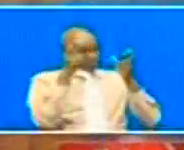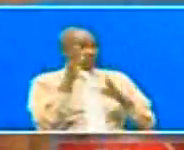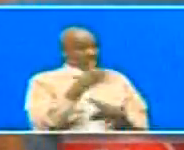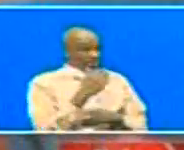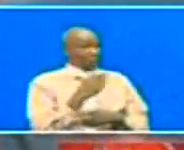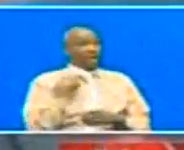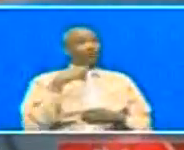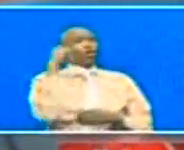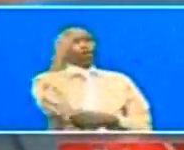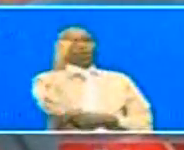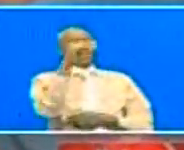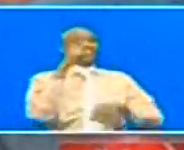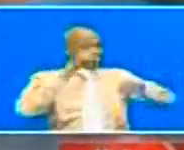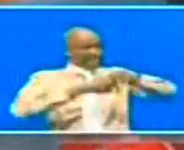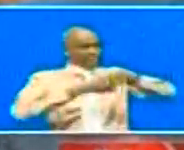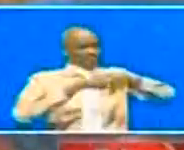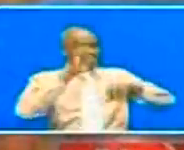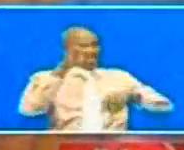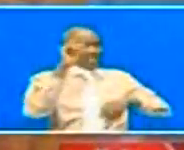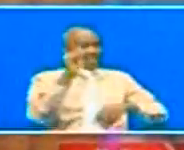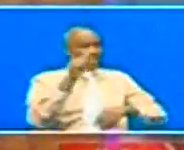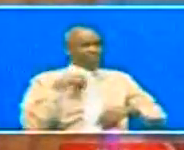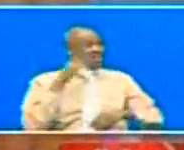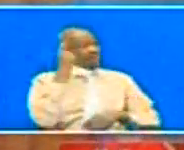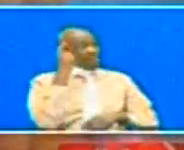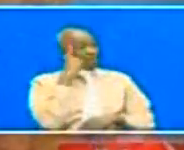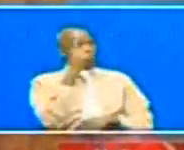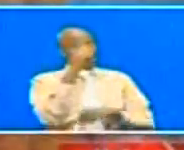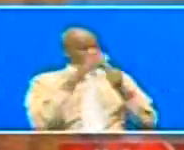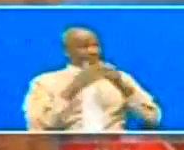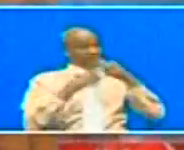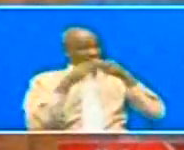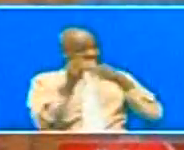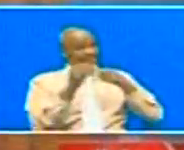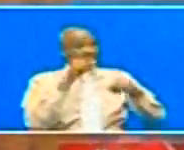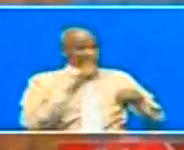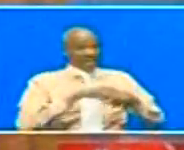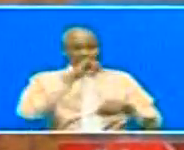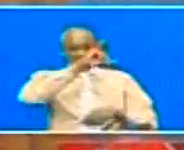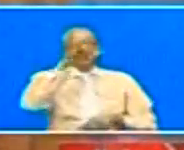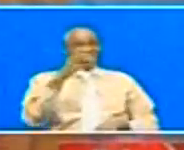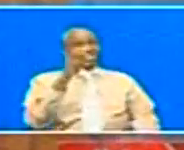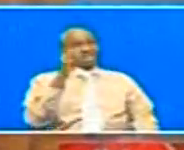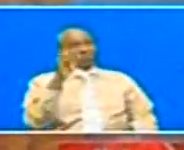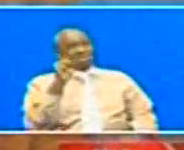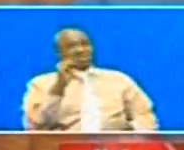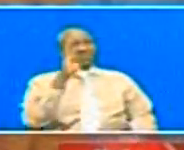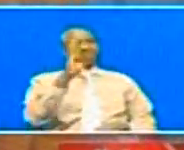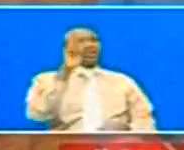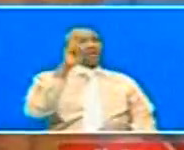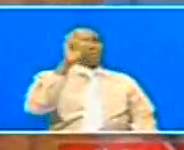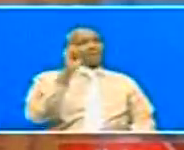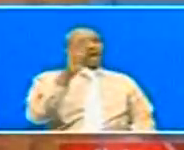golden era, forget the 1960s during James Brown, and